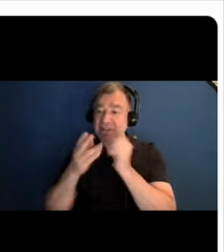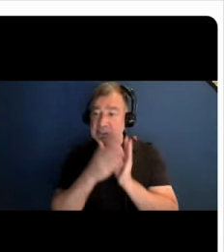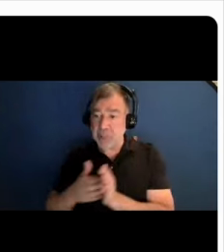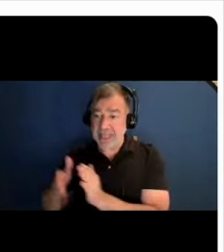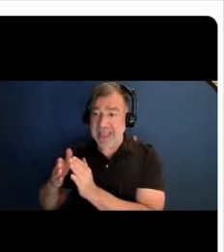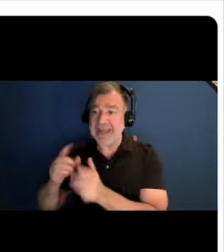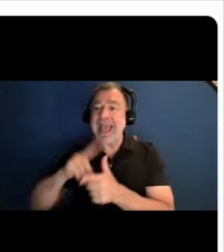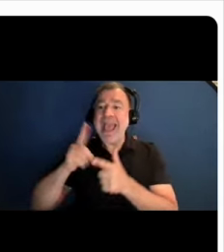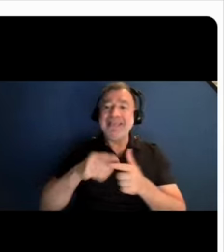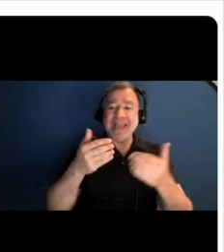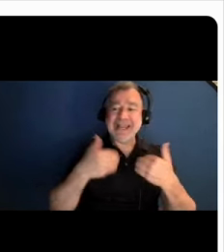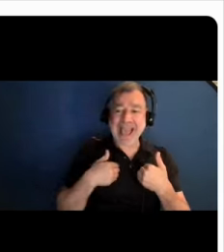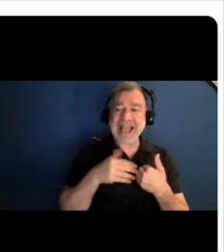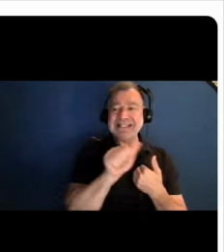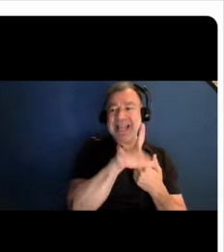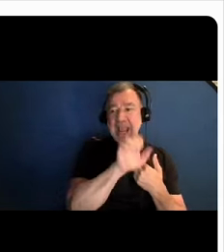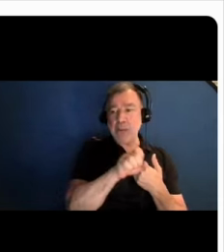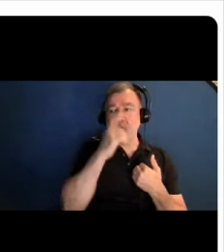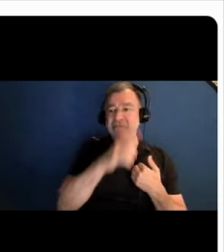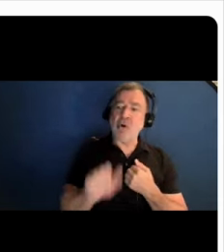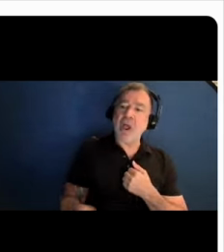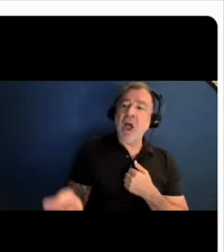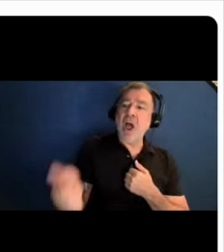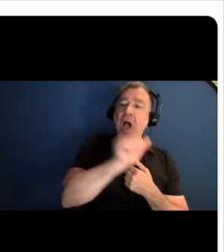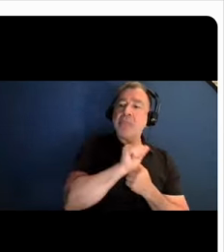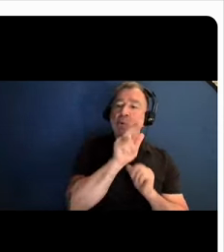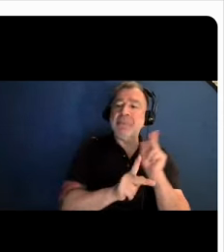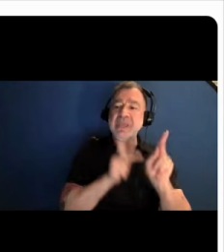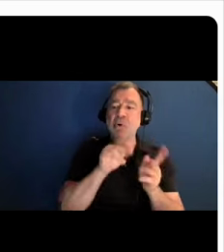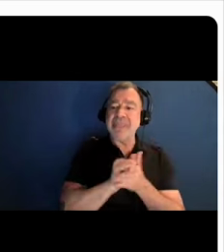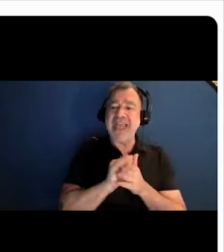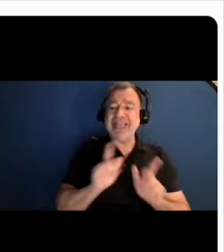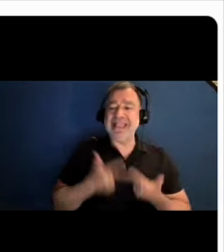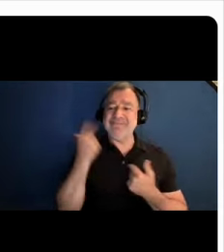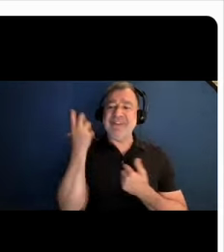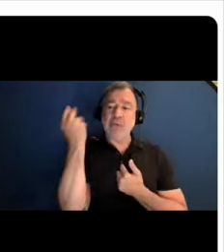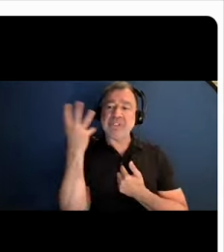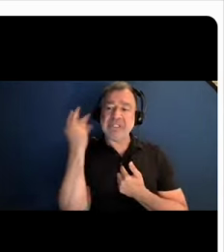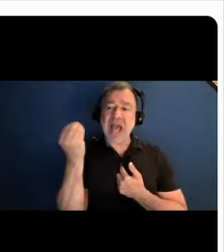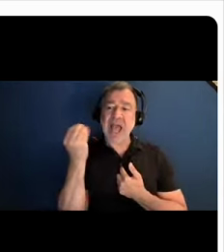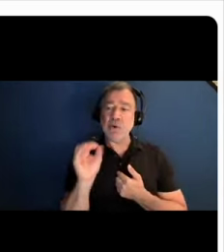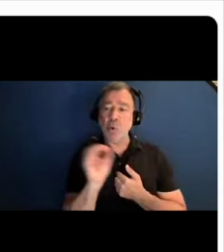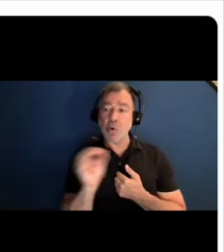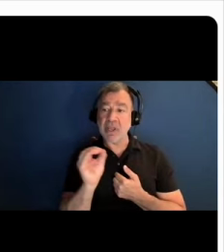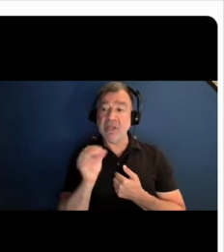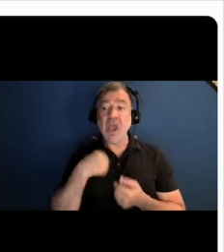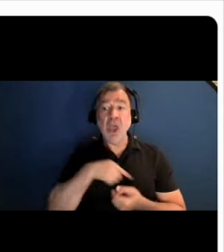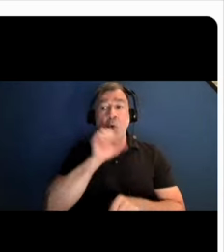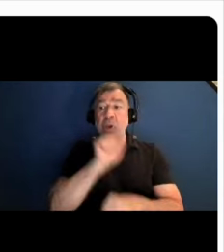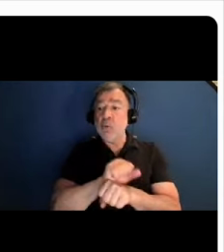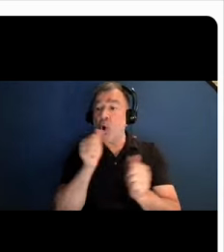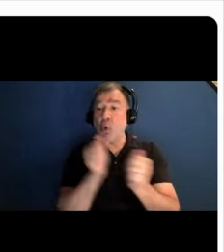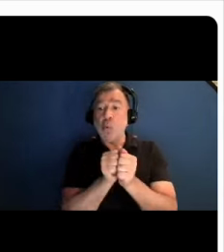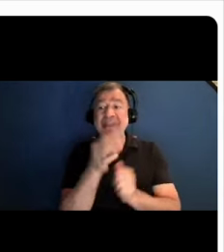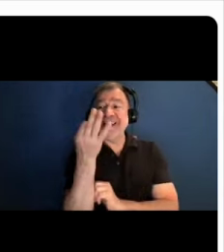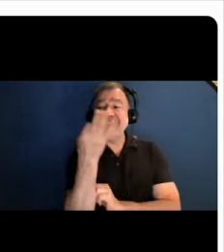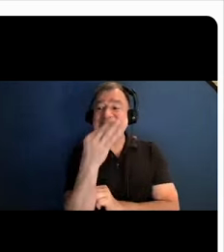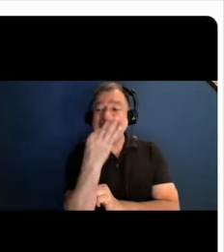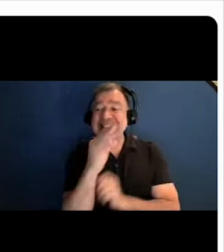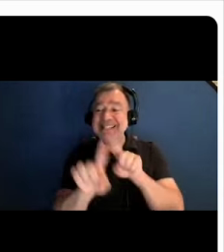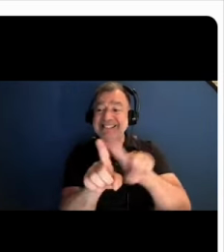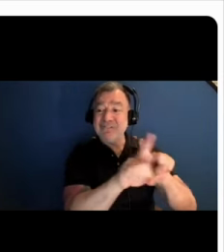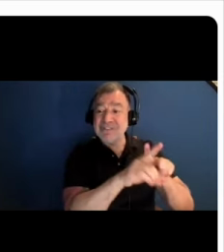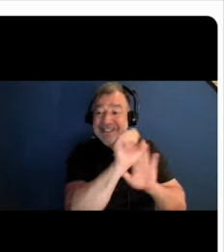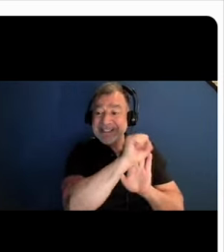then ABLE for All plan for anybody that lives outside of Oregon. So we work with 19 ABLE states. It equals 20